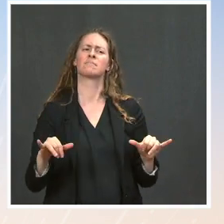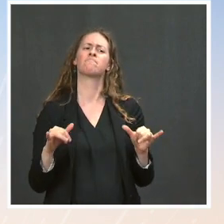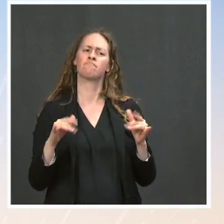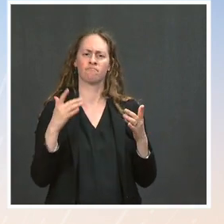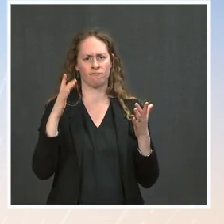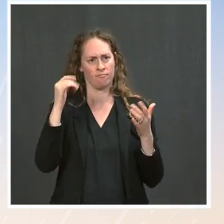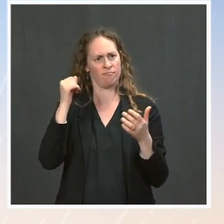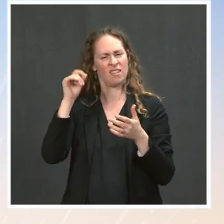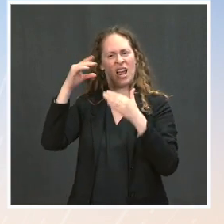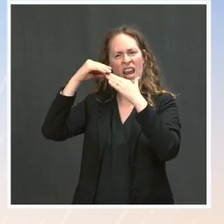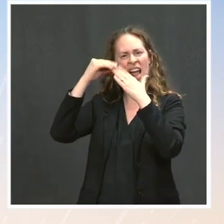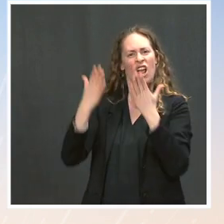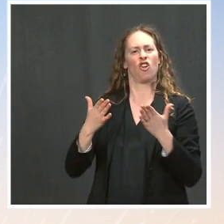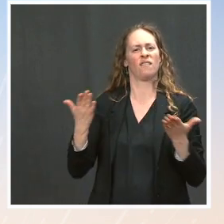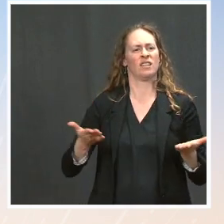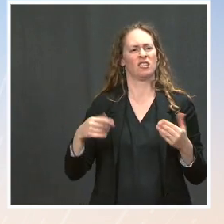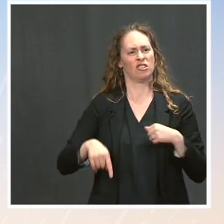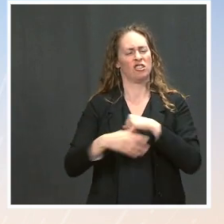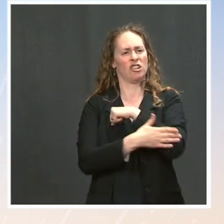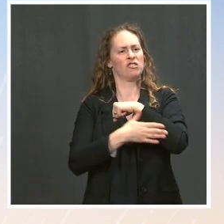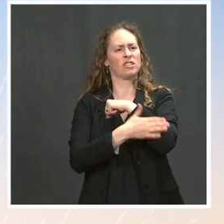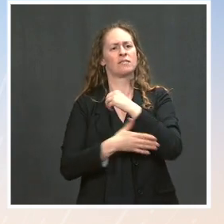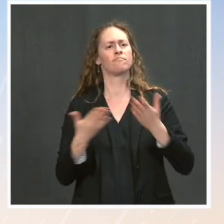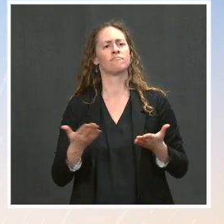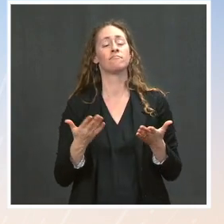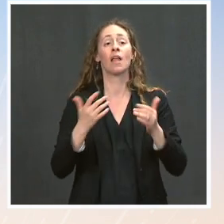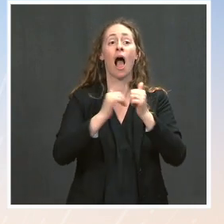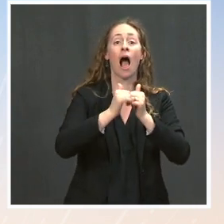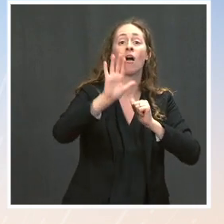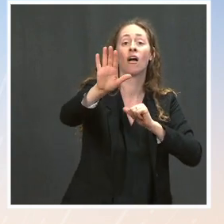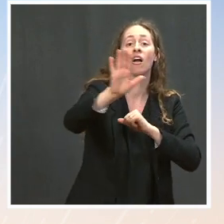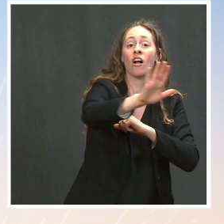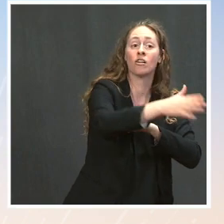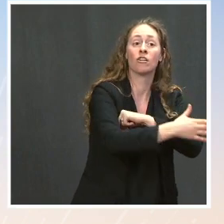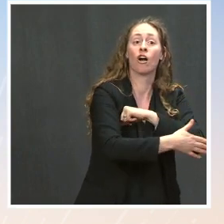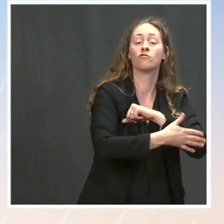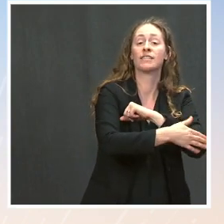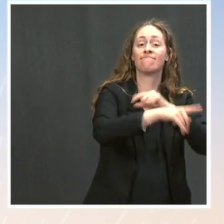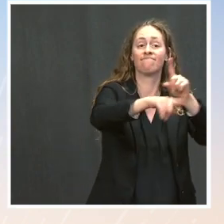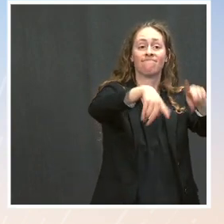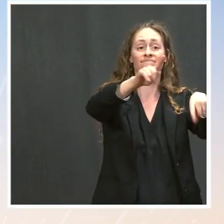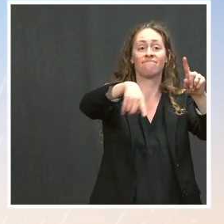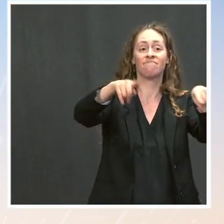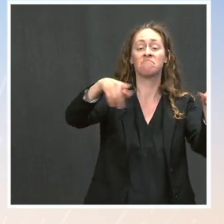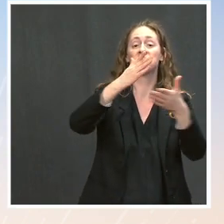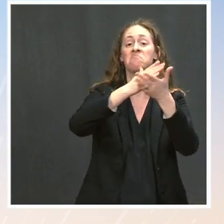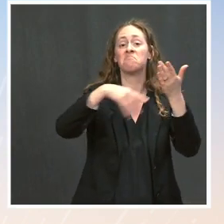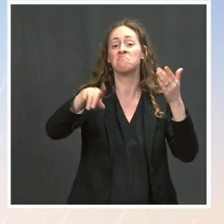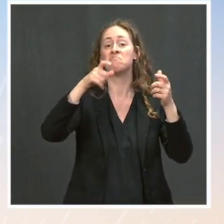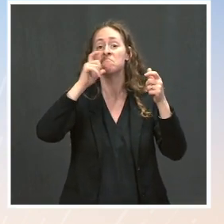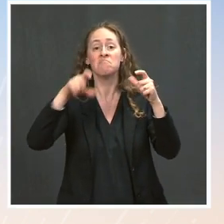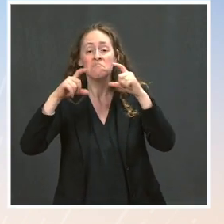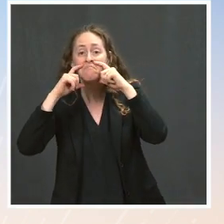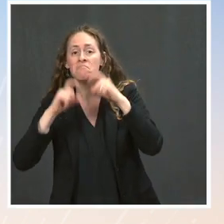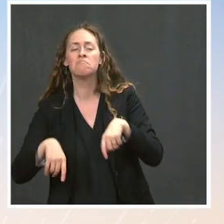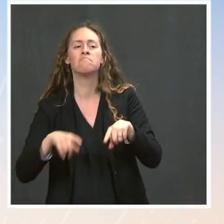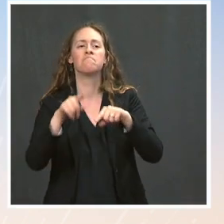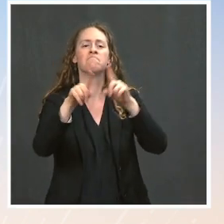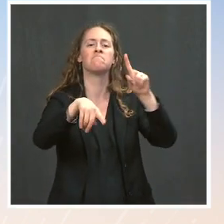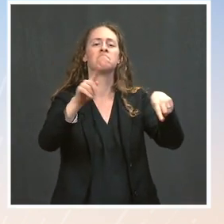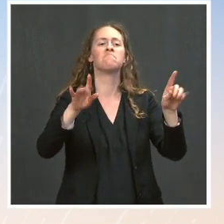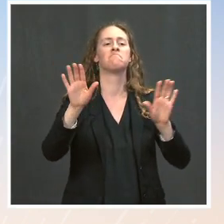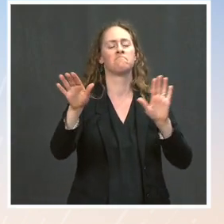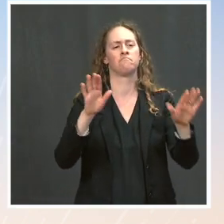I don't know what setups they all had in their countries that may warrant some more reporting or not, but obviously he had a pool there for portions.